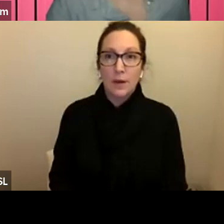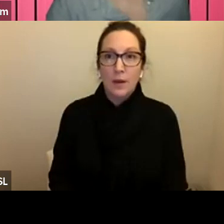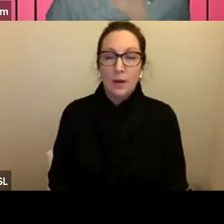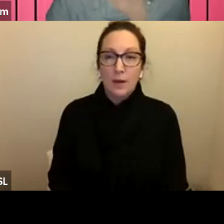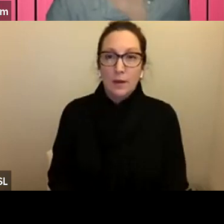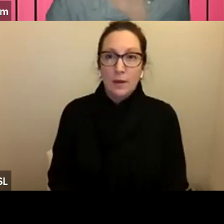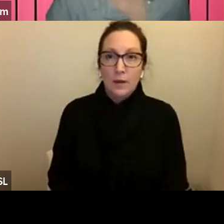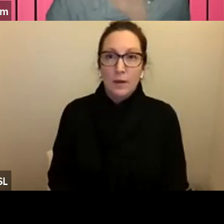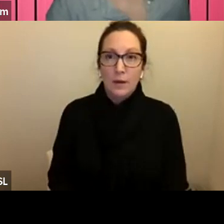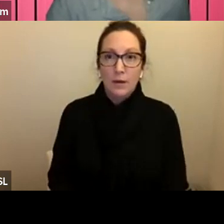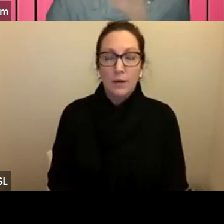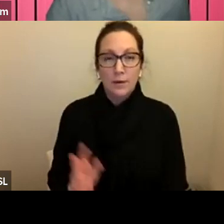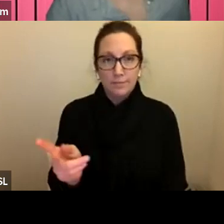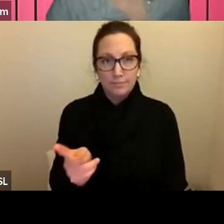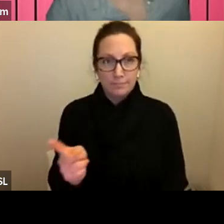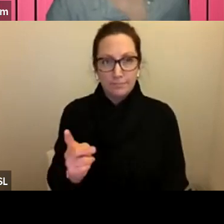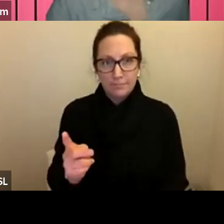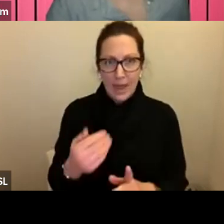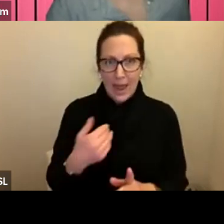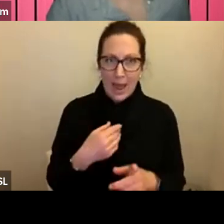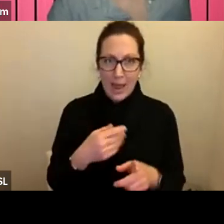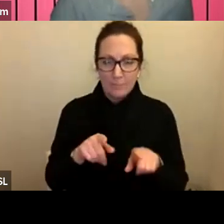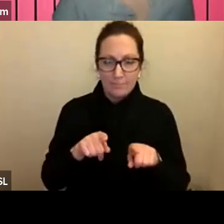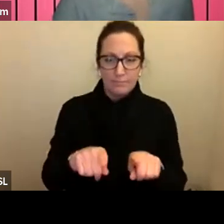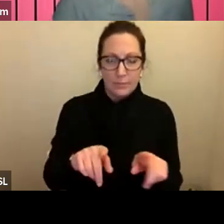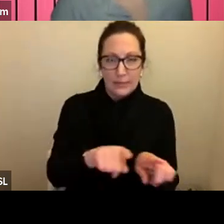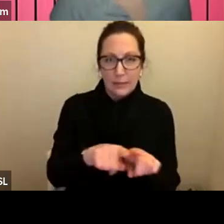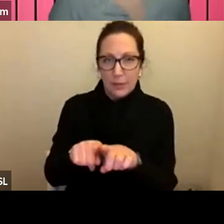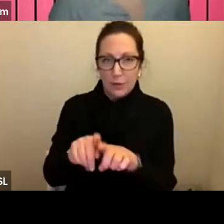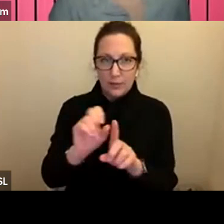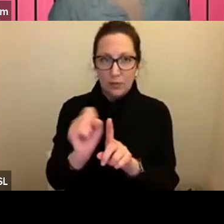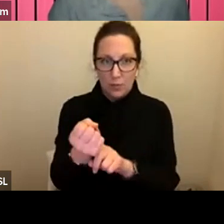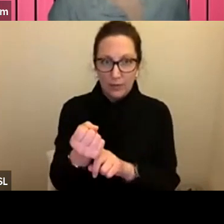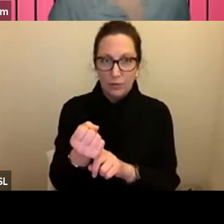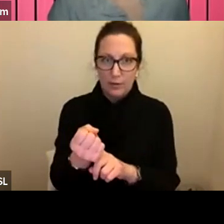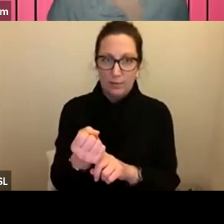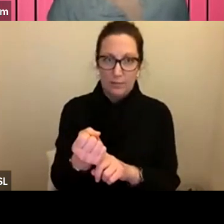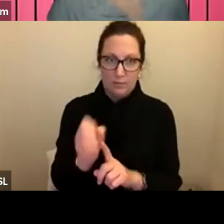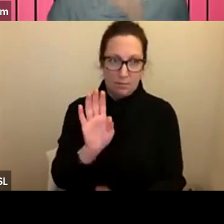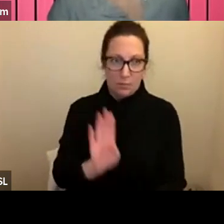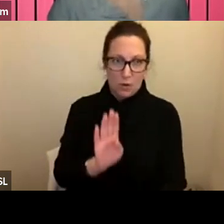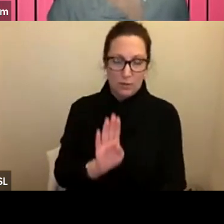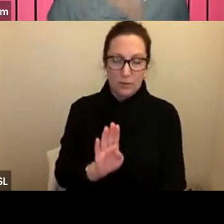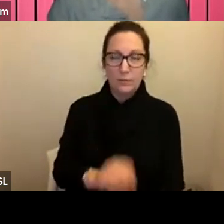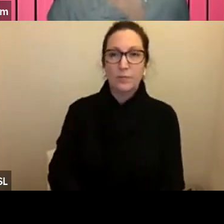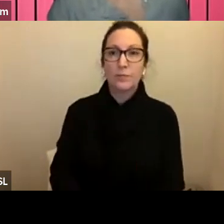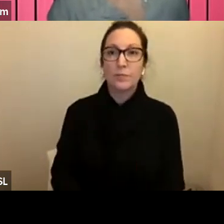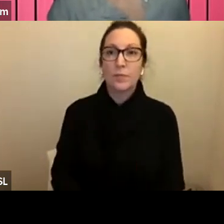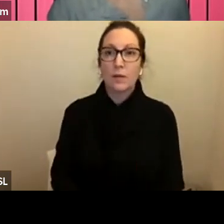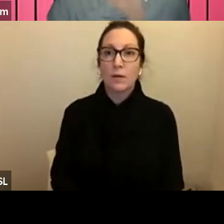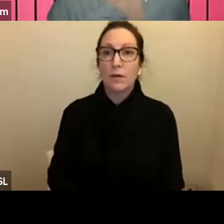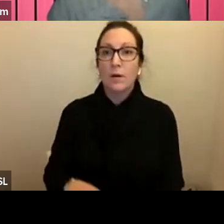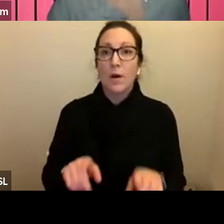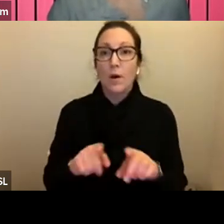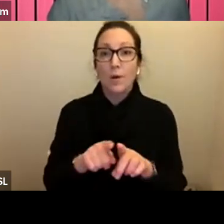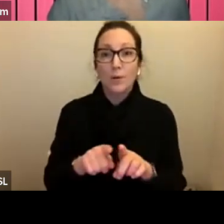looking at similar situations that we're facing. And I want to echo what Ms. Sullivan said. The two